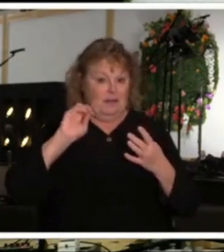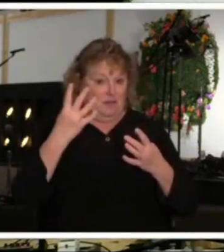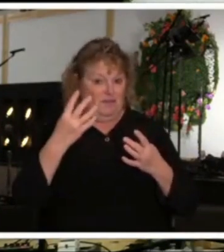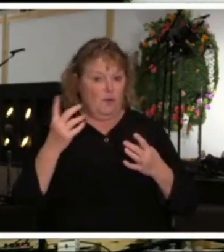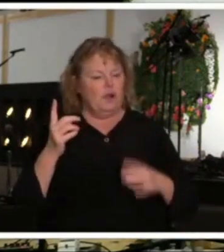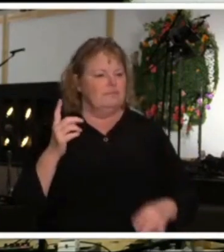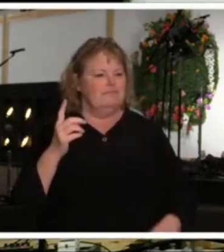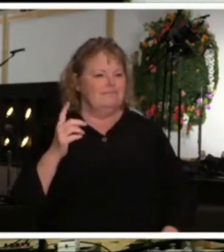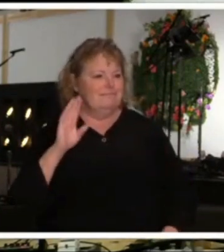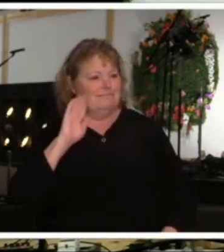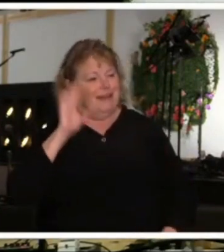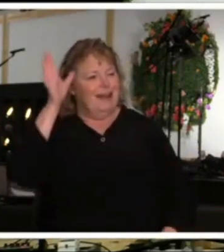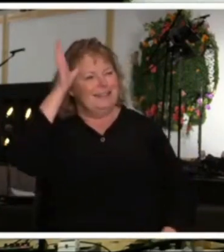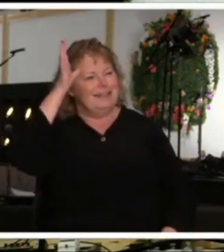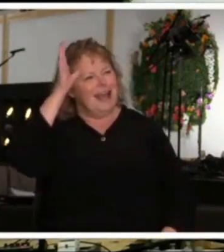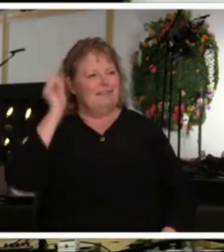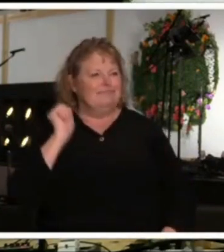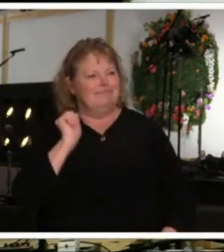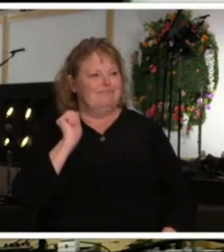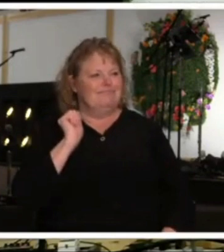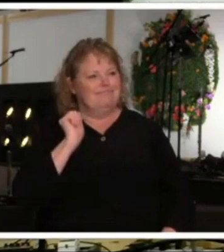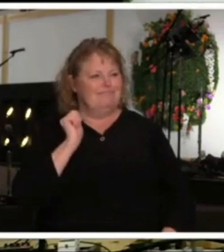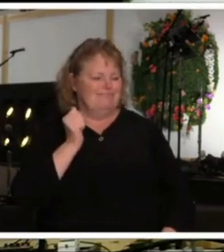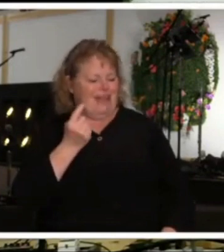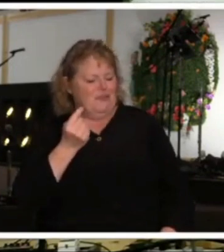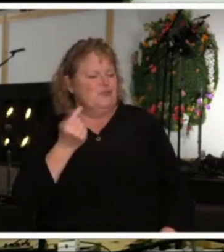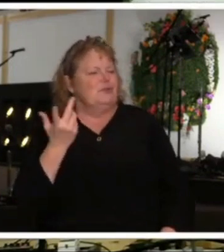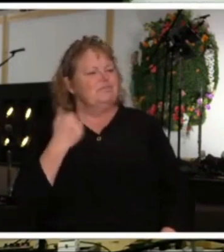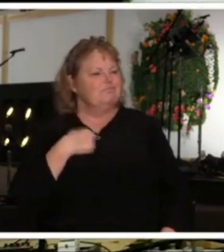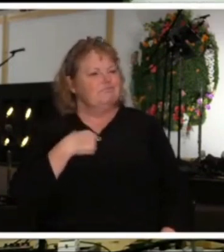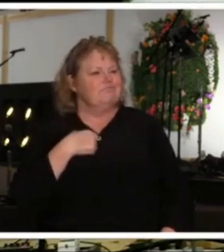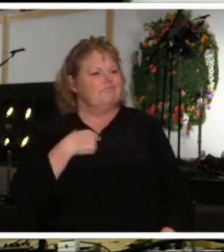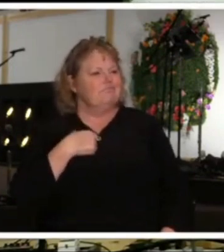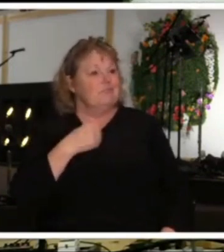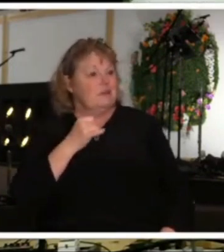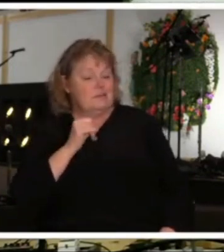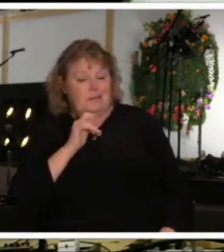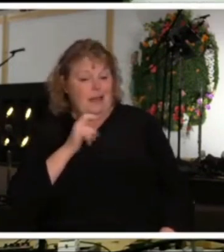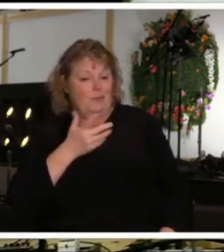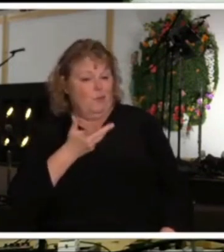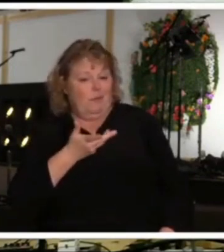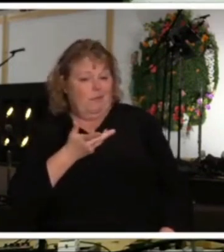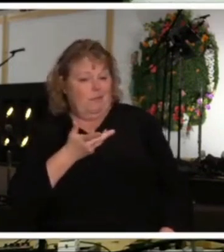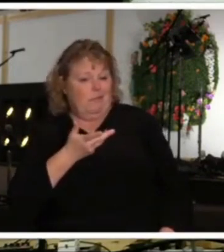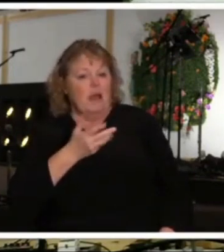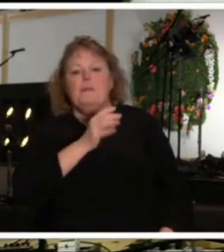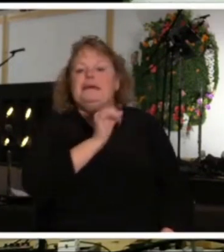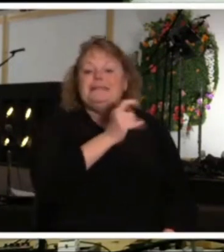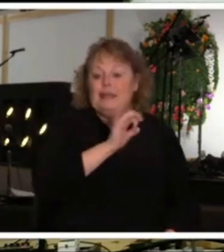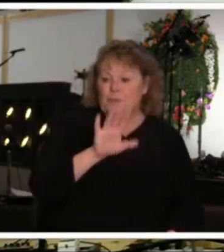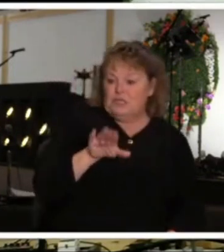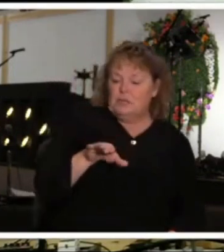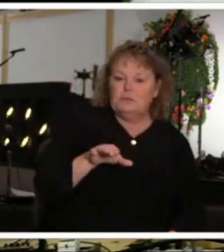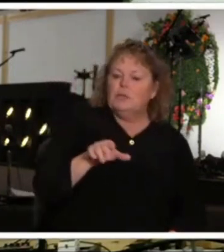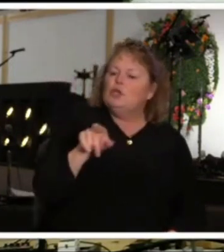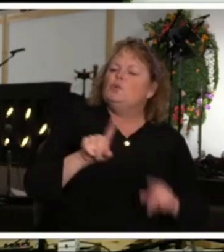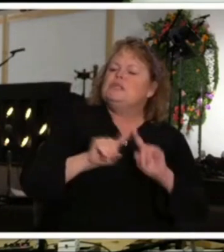Shh. Hey, Dad. Hey, Dad, how you doing? Samuel might have said to him, What makes you different than the other